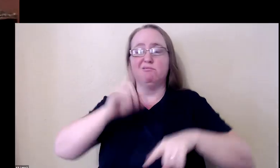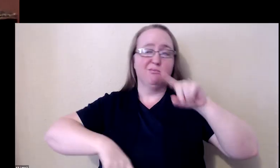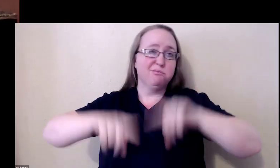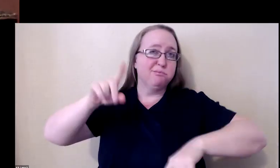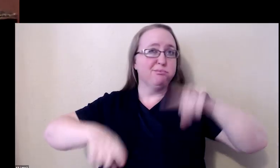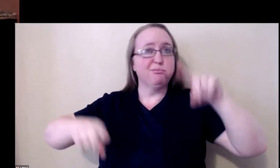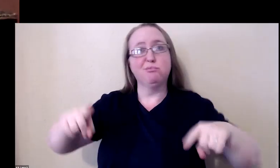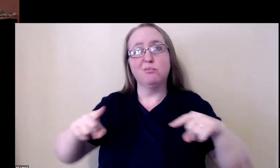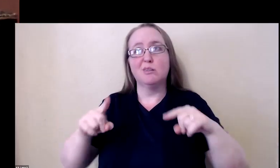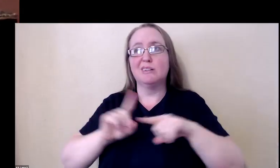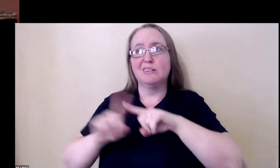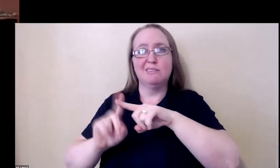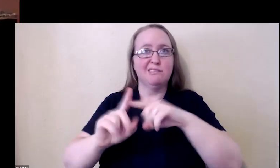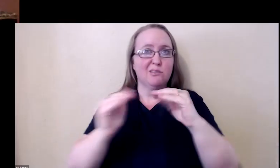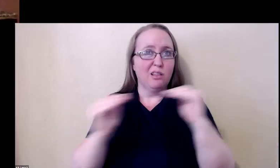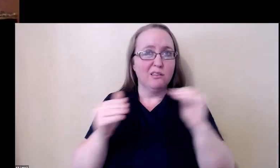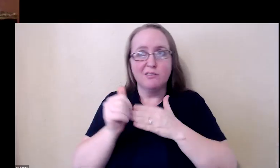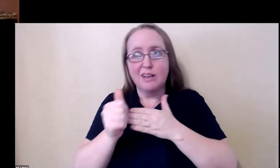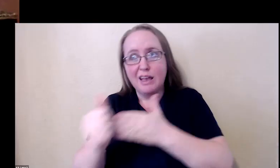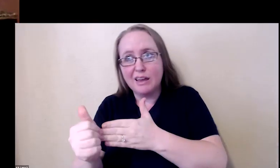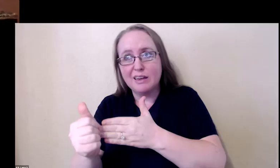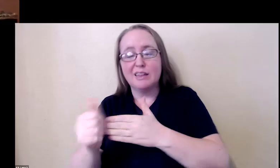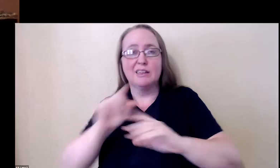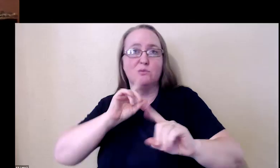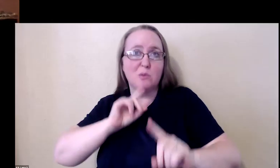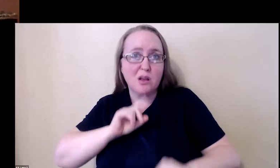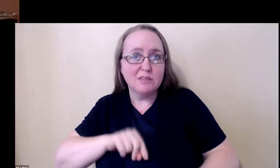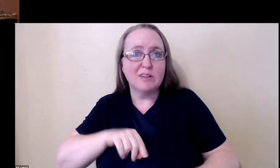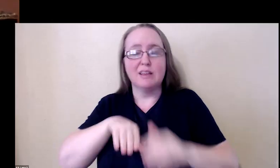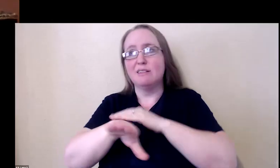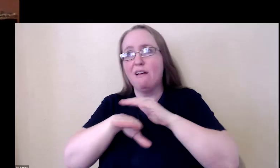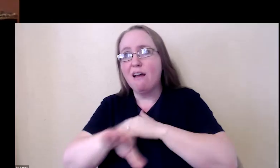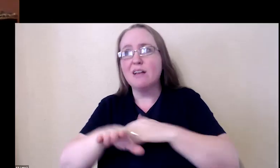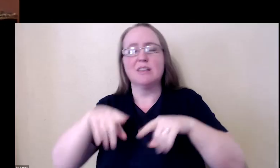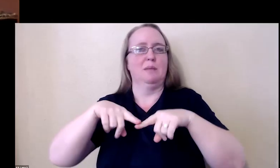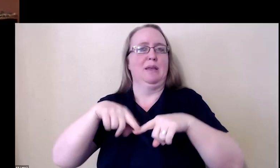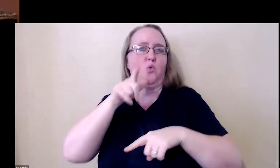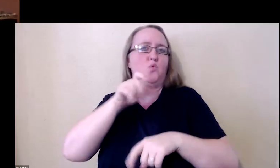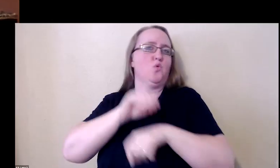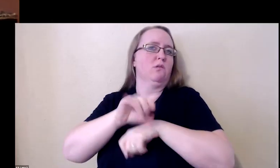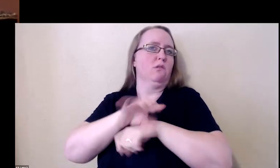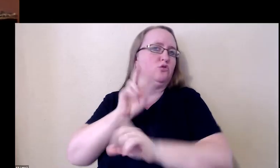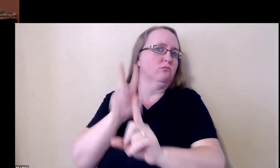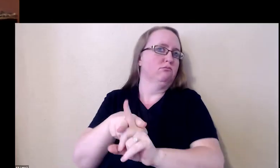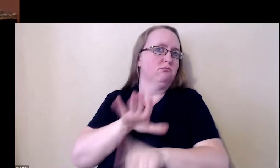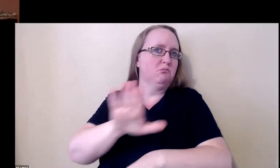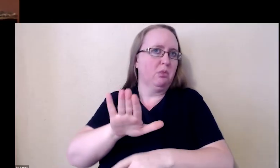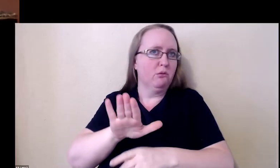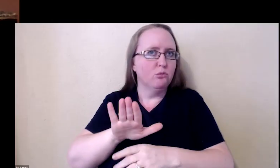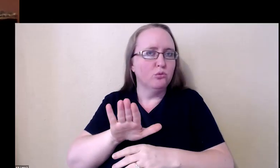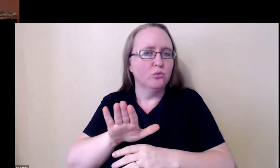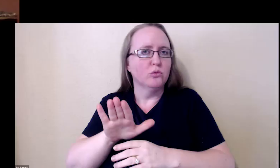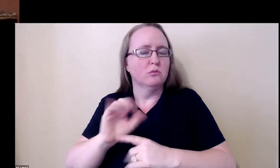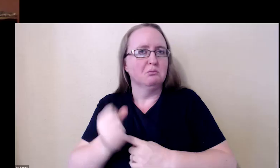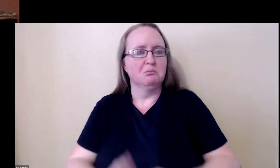guidance, responsiveness, and access to services based on who the specific counselor they were assigned to was. And